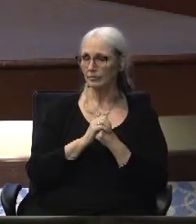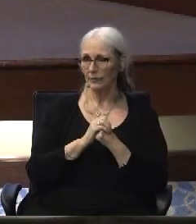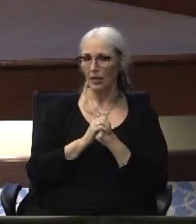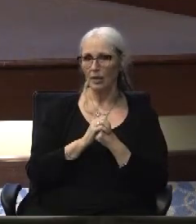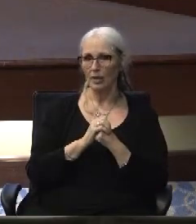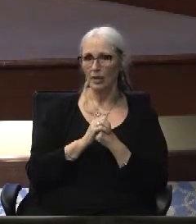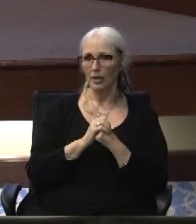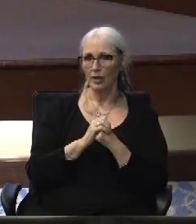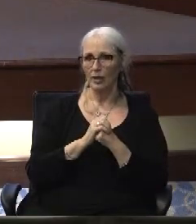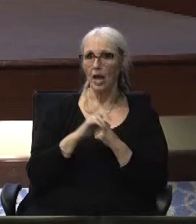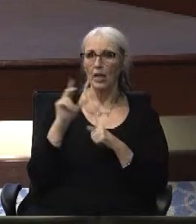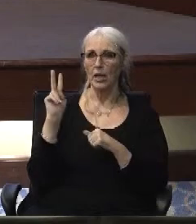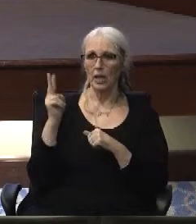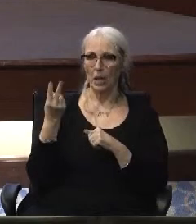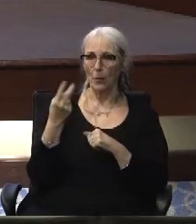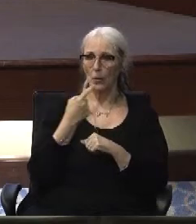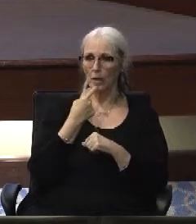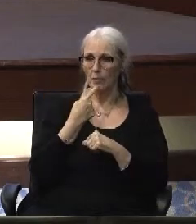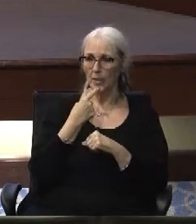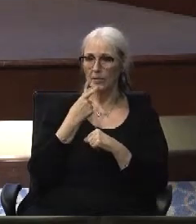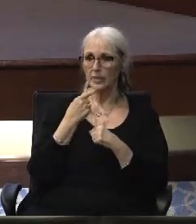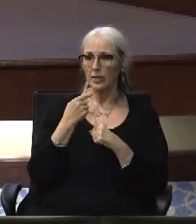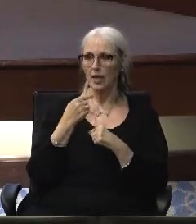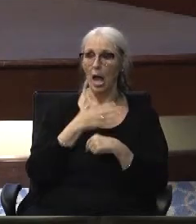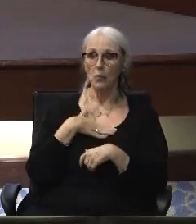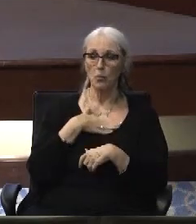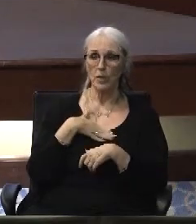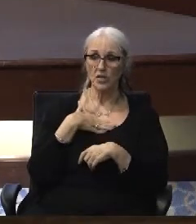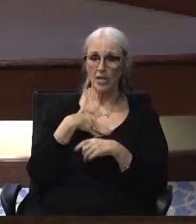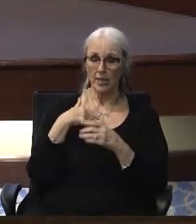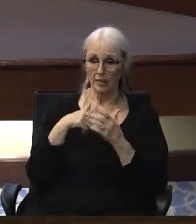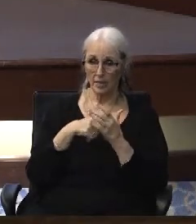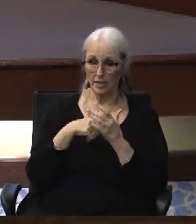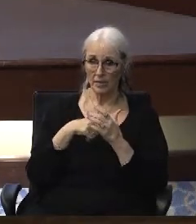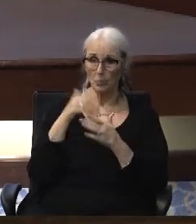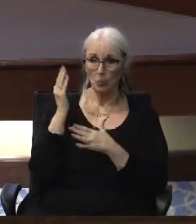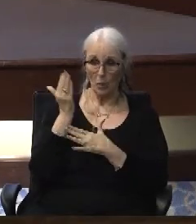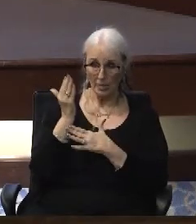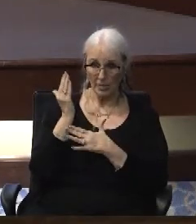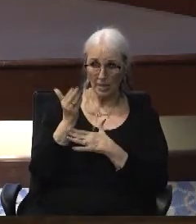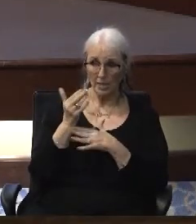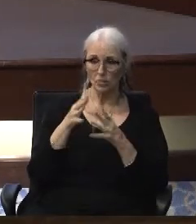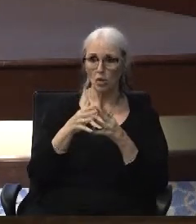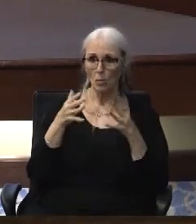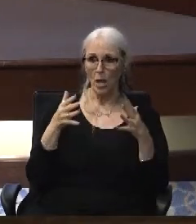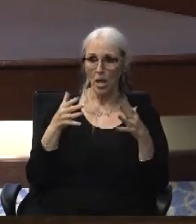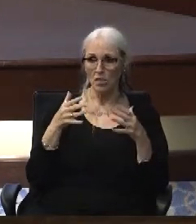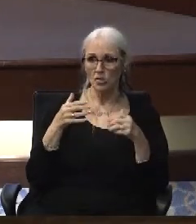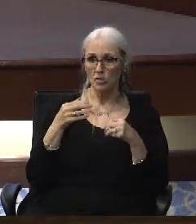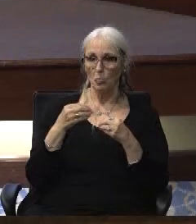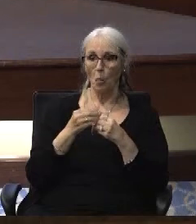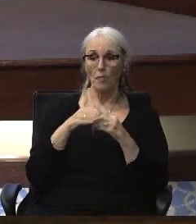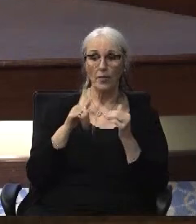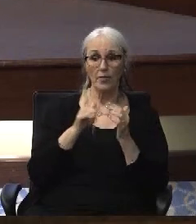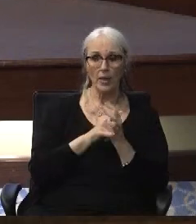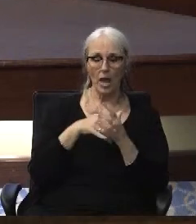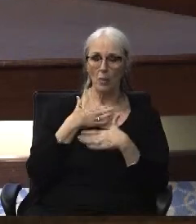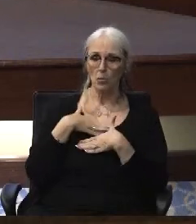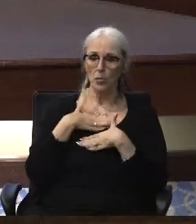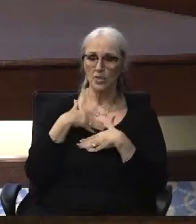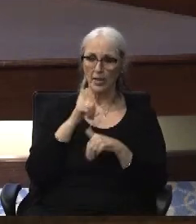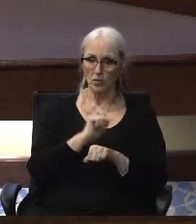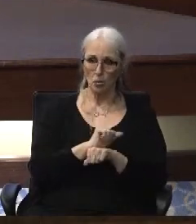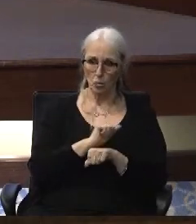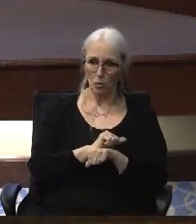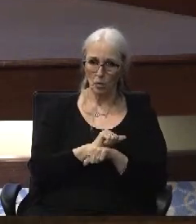I'm just going to wrap up with a couple comments here. I appreciate this presentation so much, and more than that, I appreciate the work that our health district